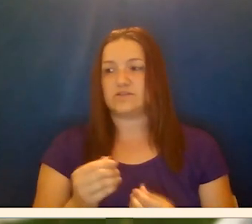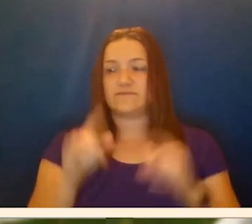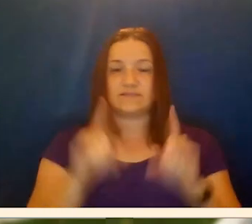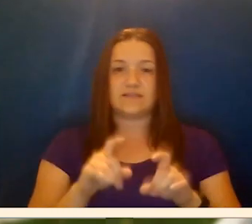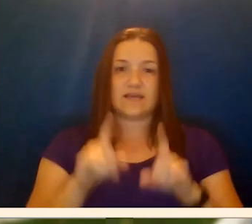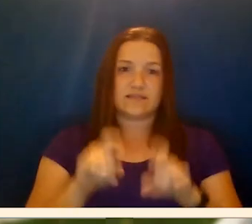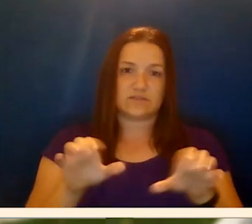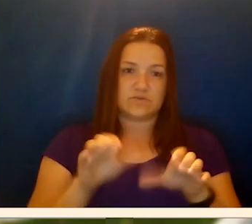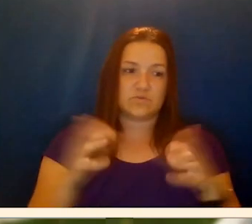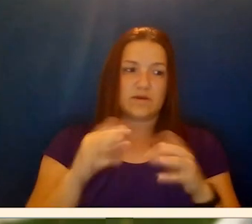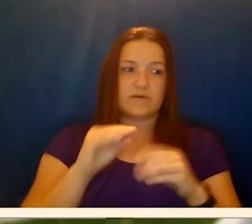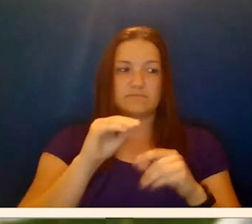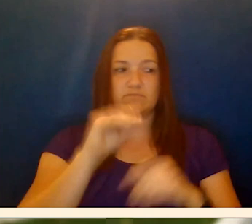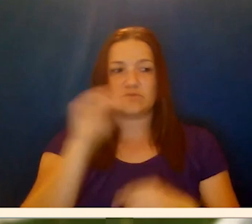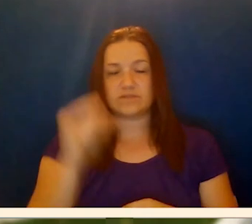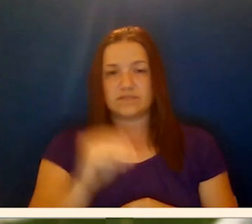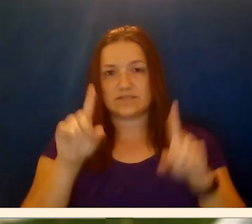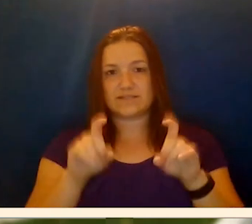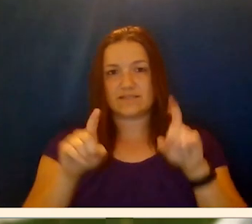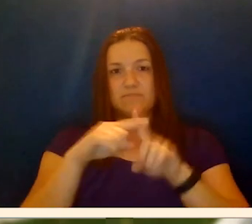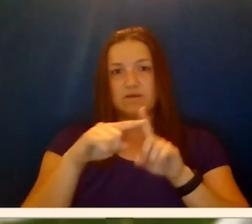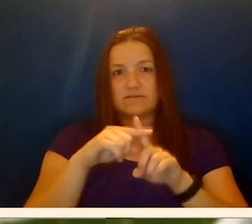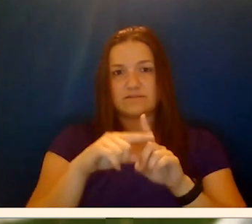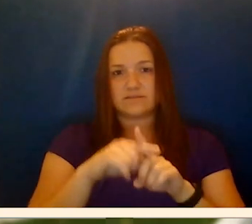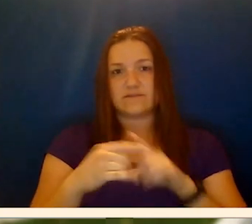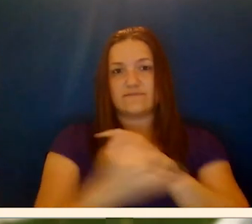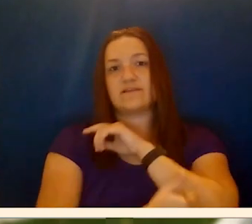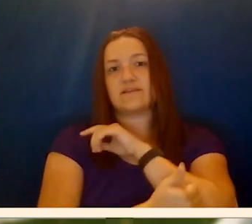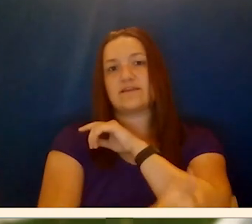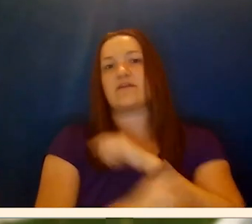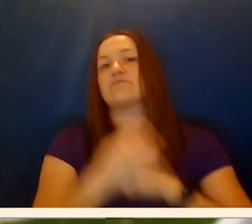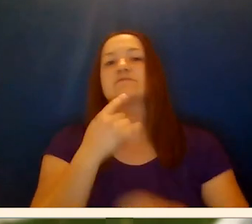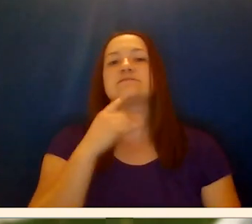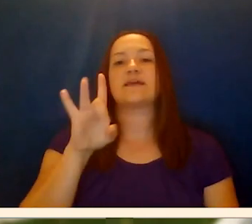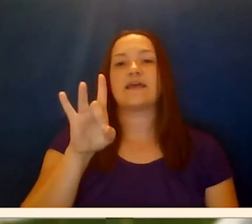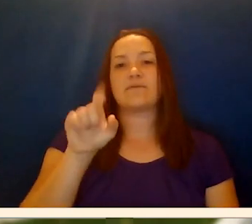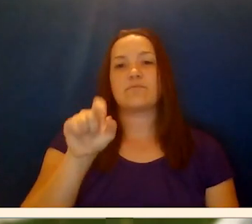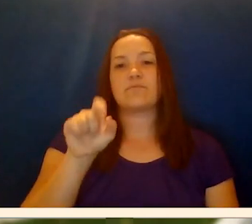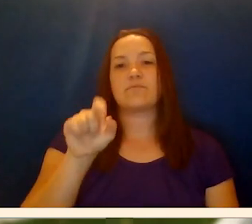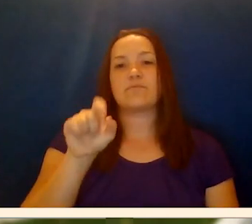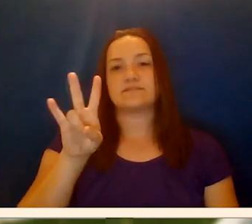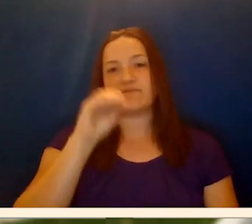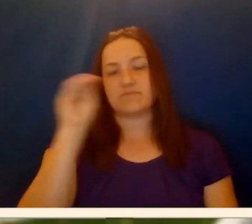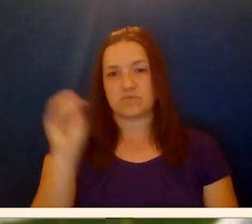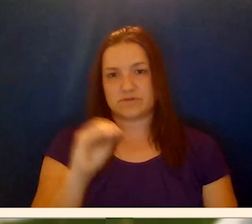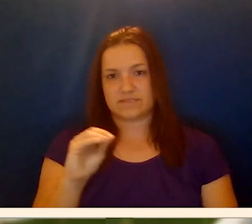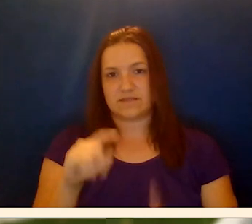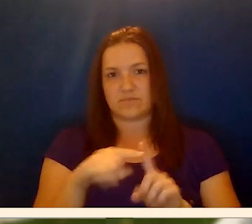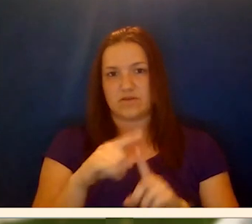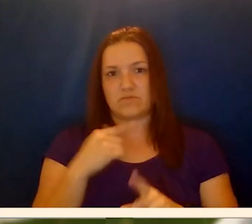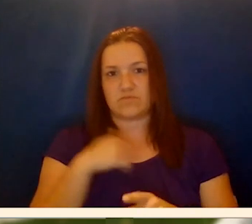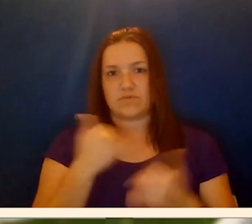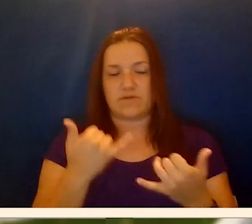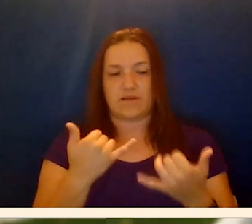that are taken, what percentage are actually testing positive, the county stands at 8.7%, and we currently